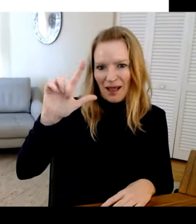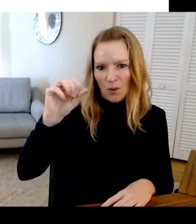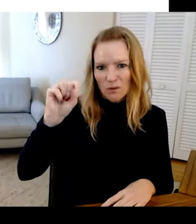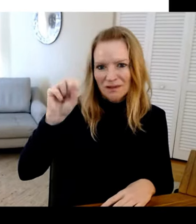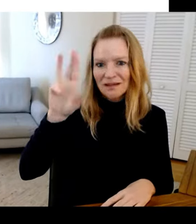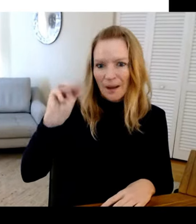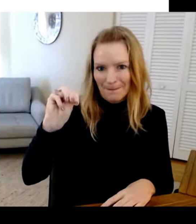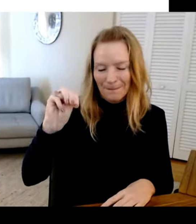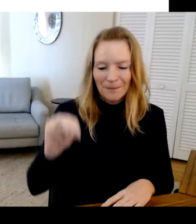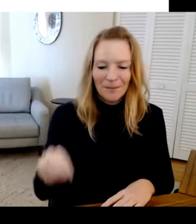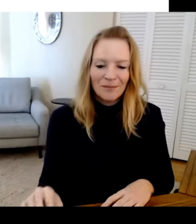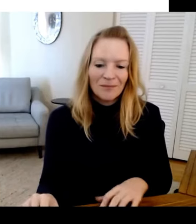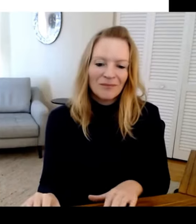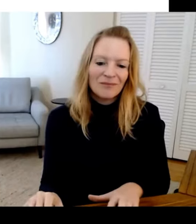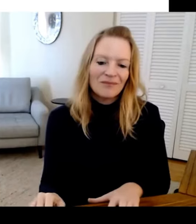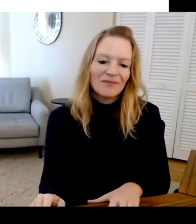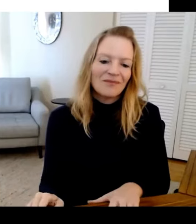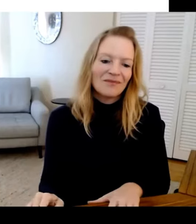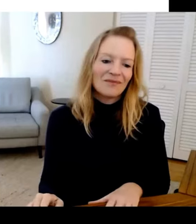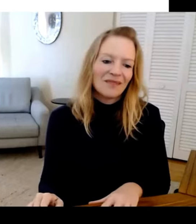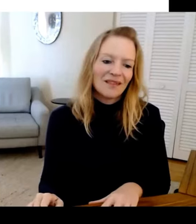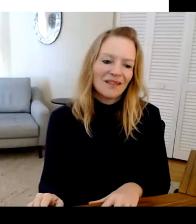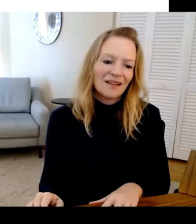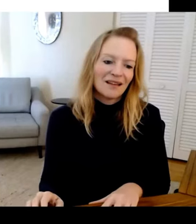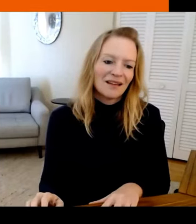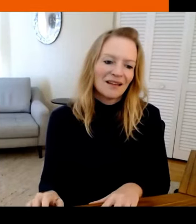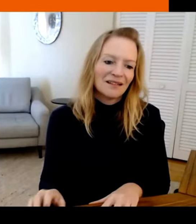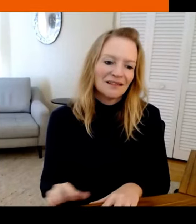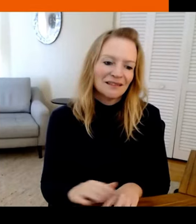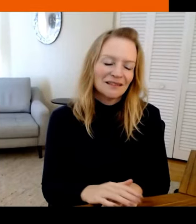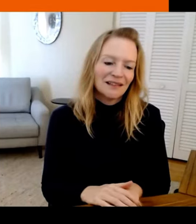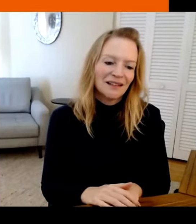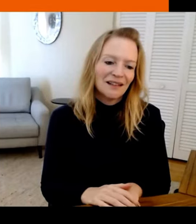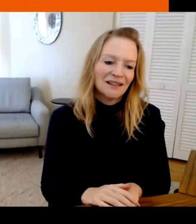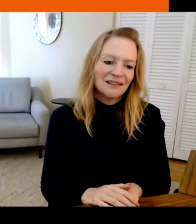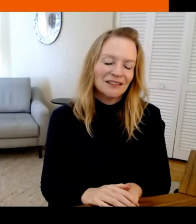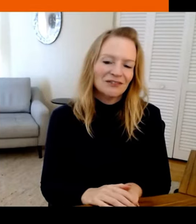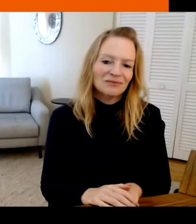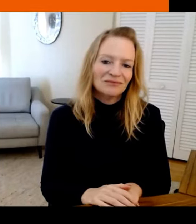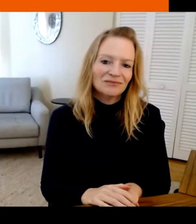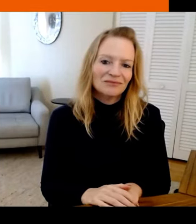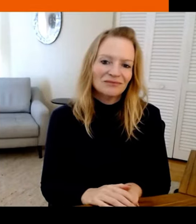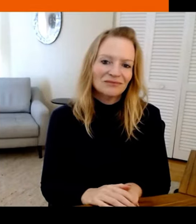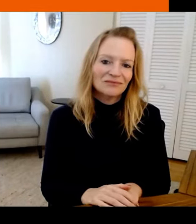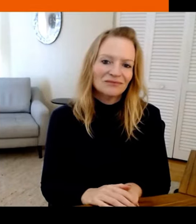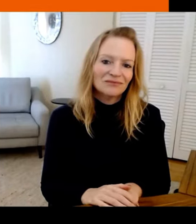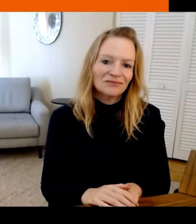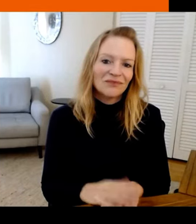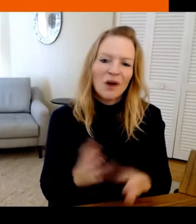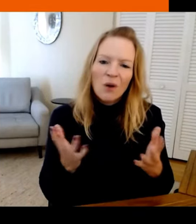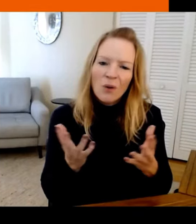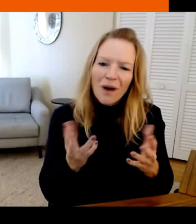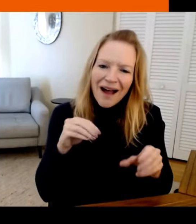brain communicate with each other is that area in the middle there called the corpus callosum.